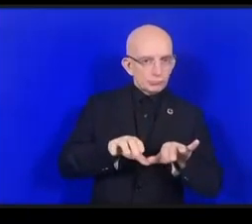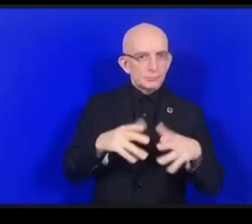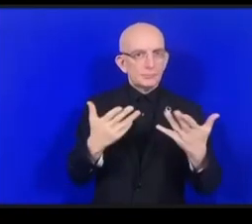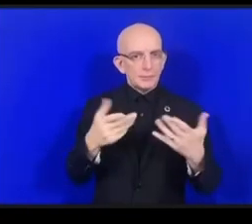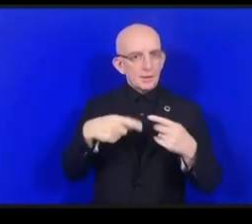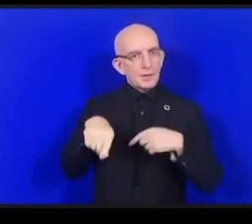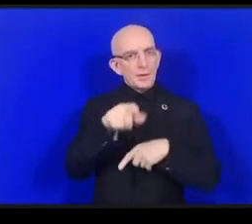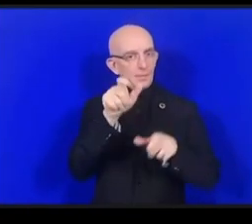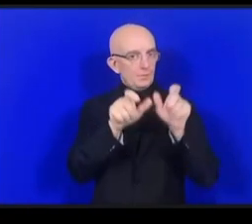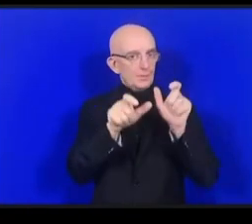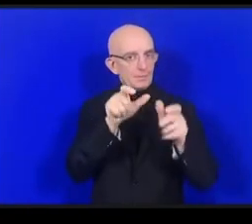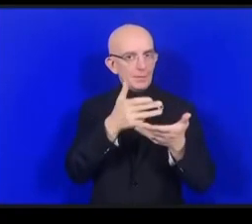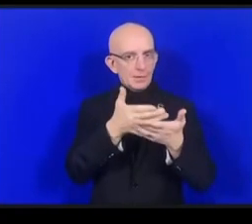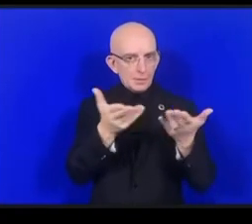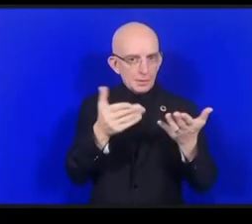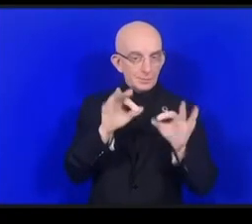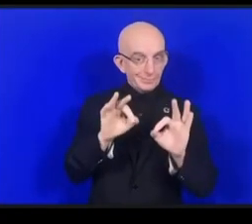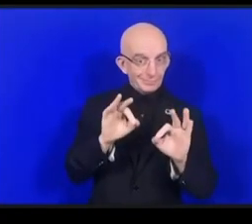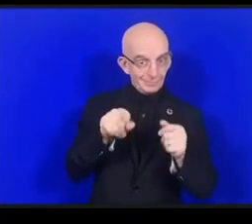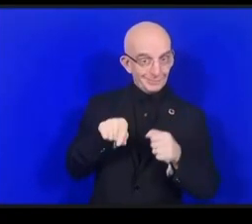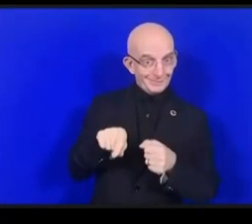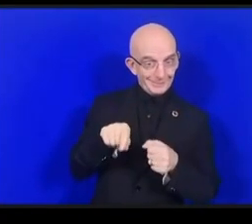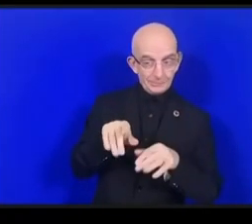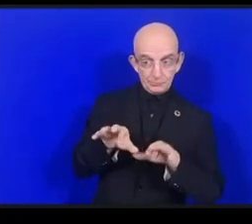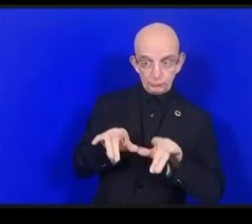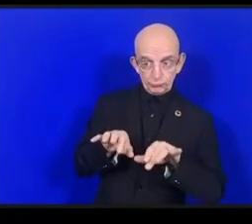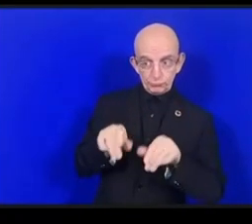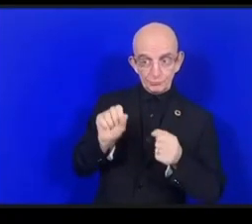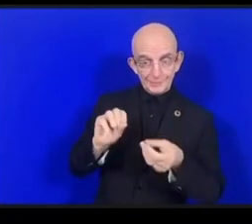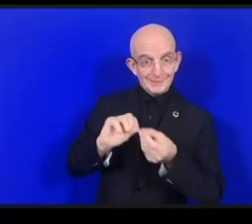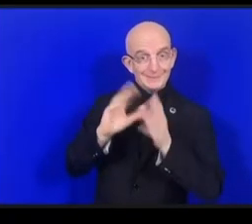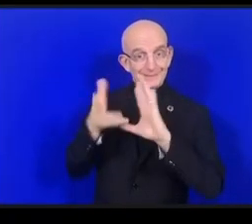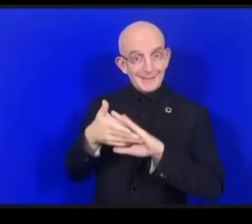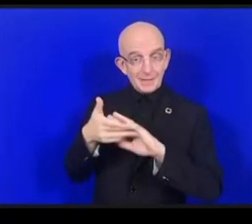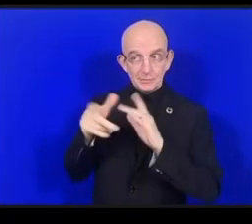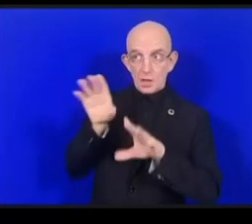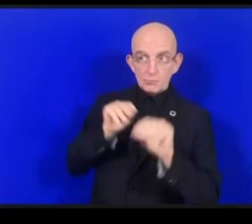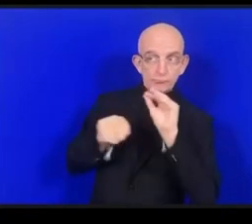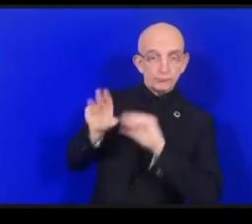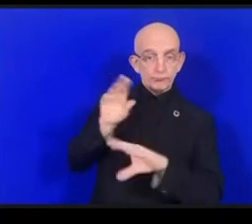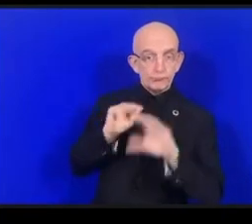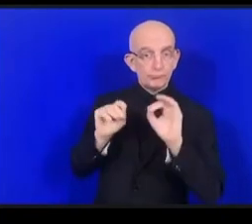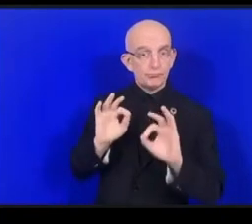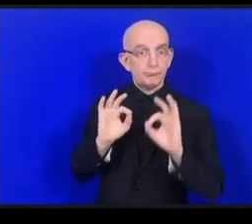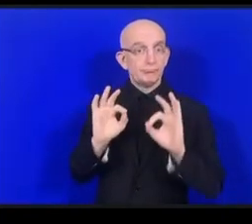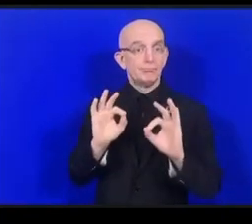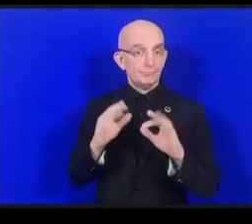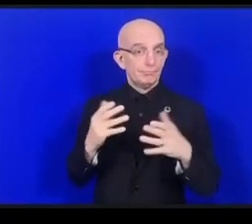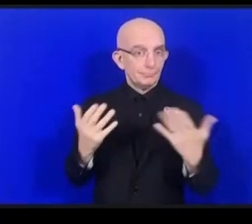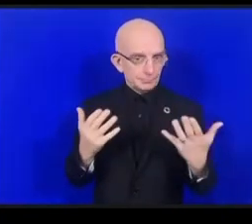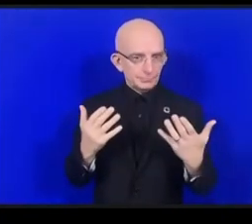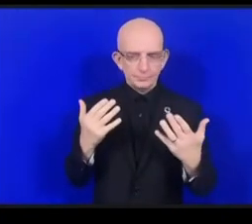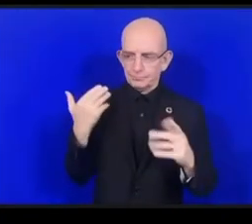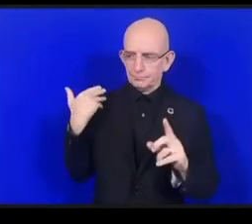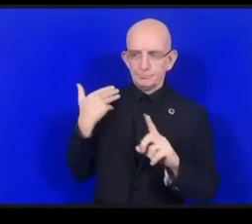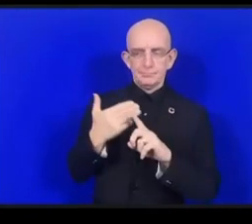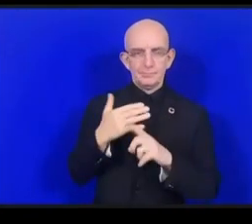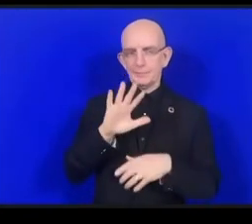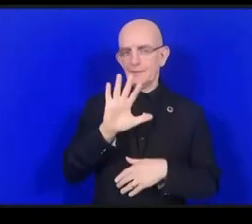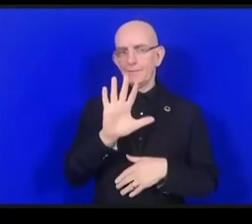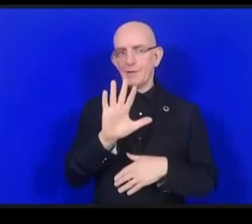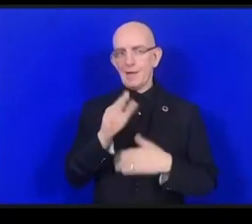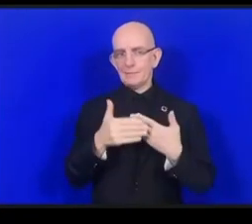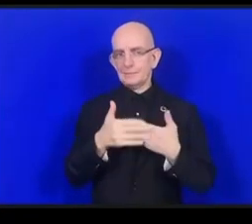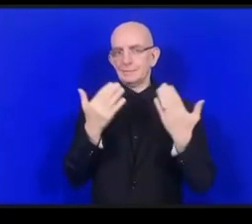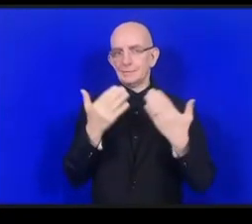I assume that the most often term I've heard is human-centered. And so my question would be,